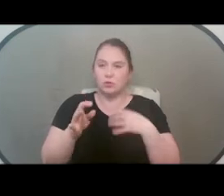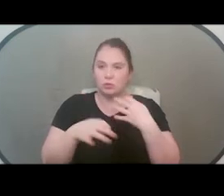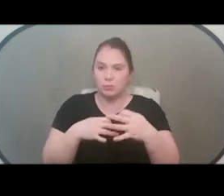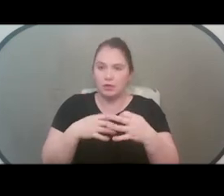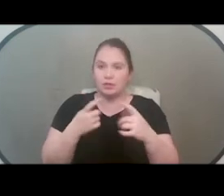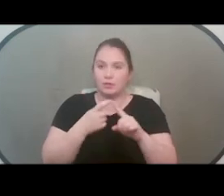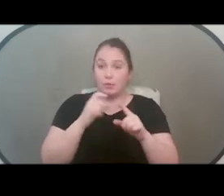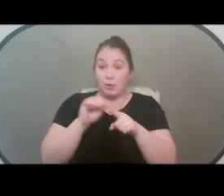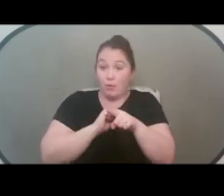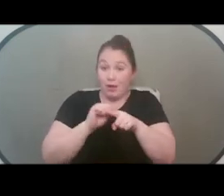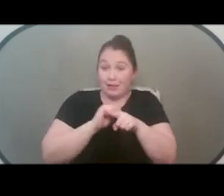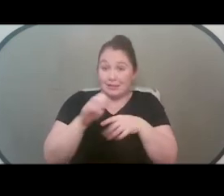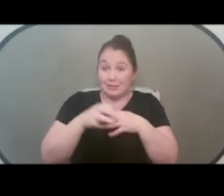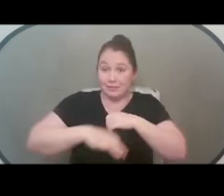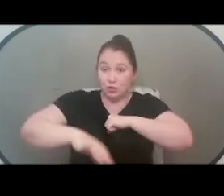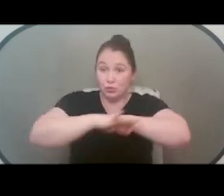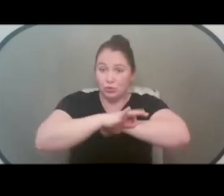fields.